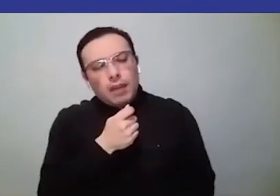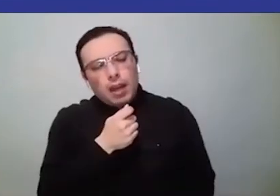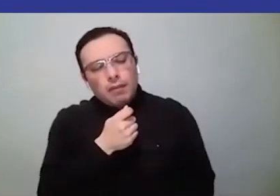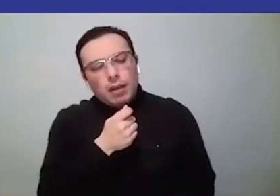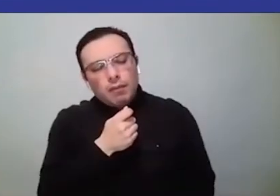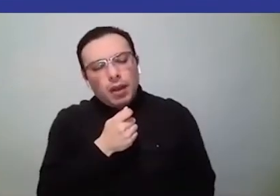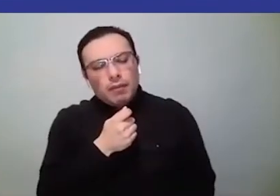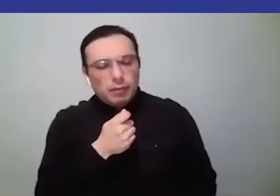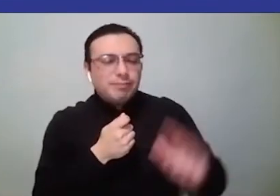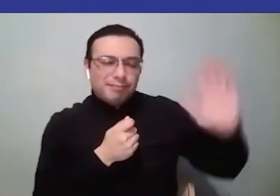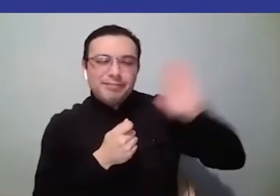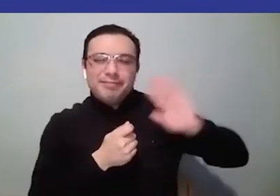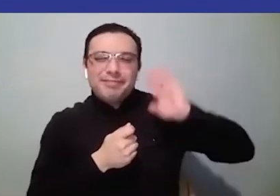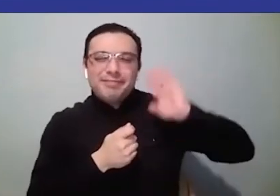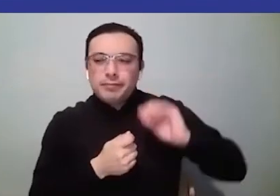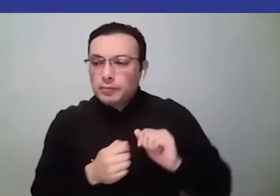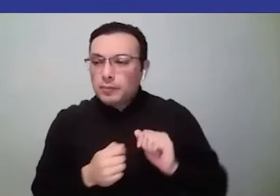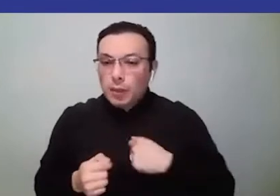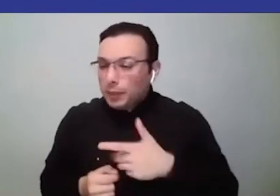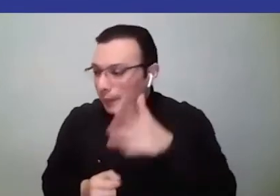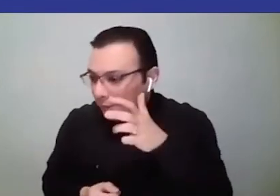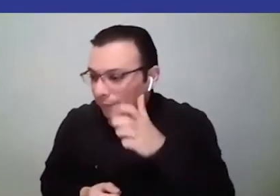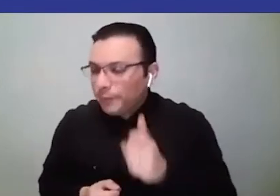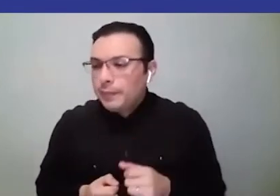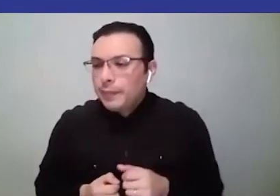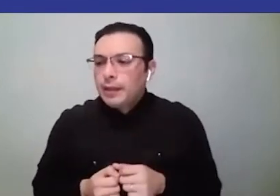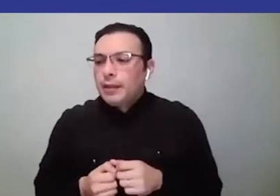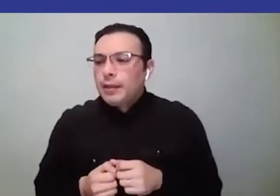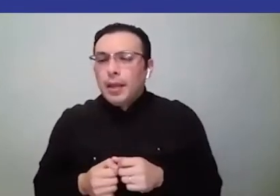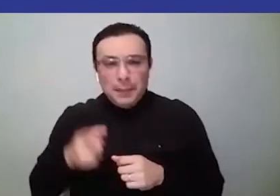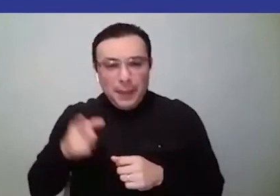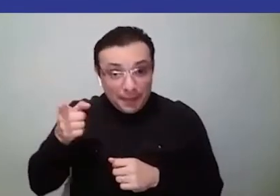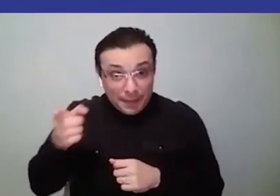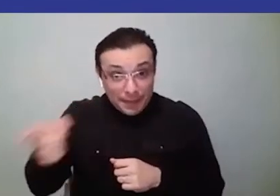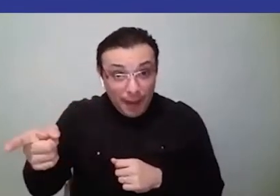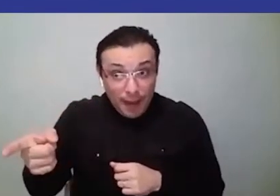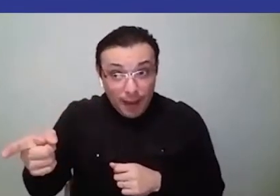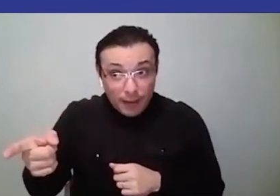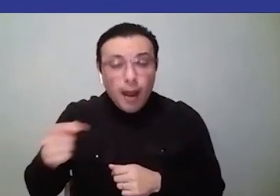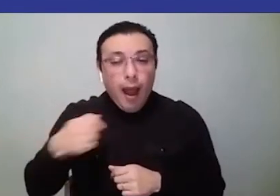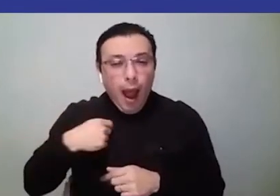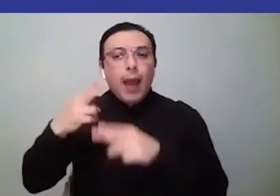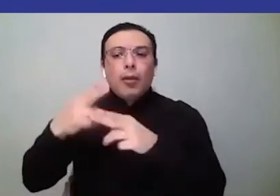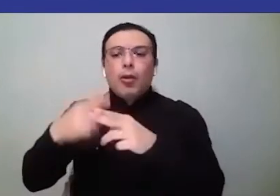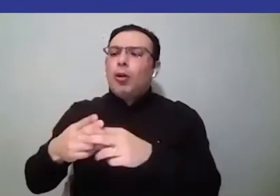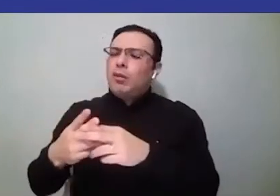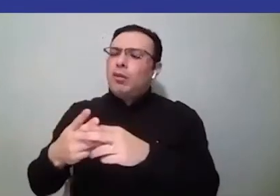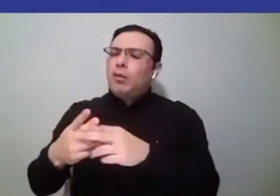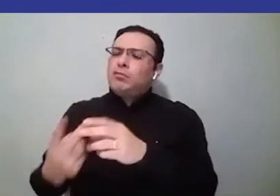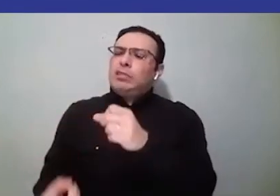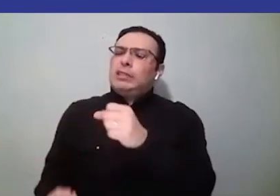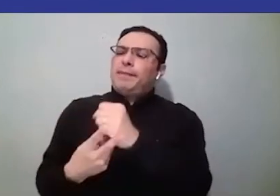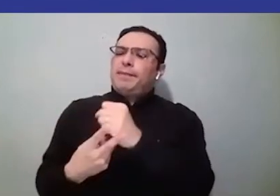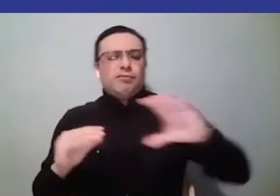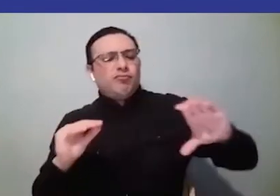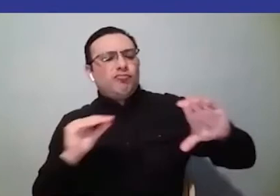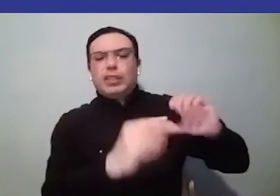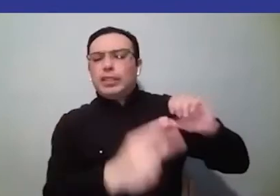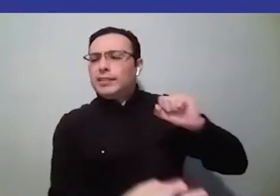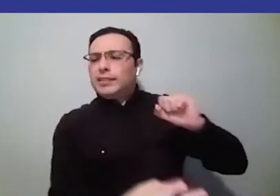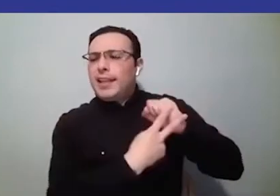as something that feel archival because they're alive. I feel like they are,